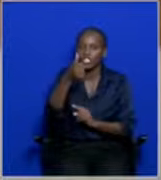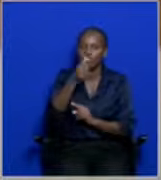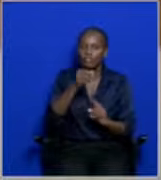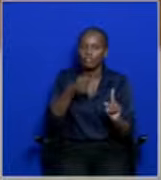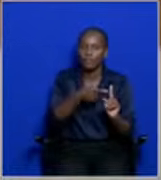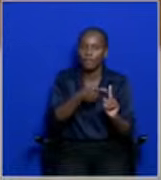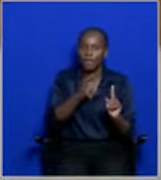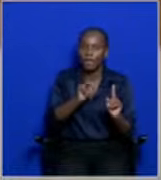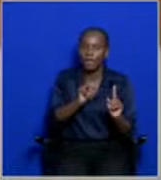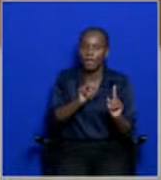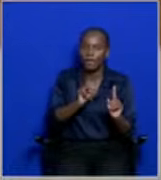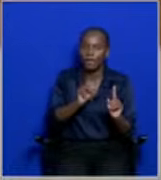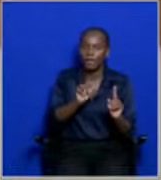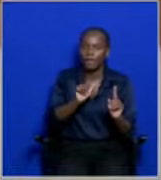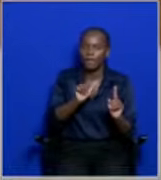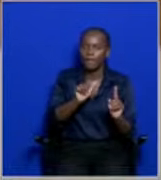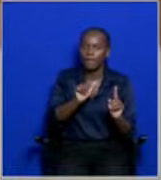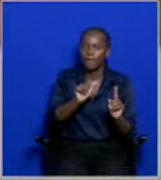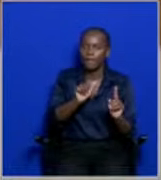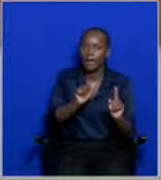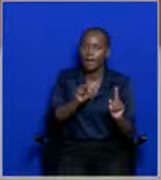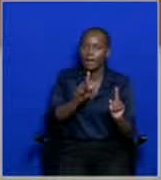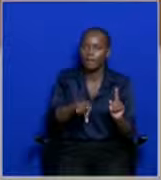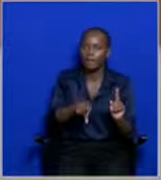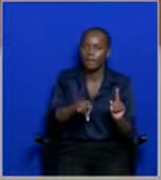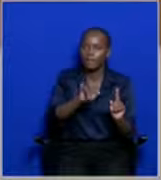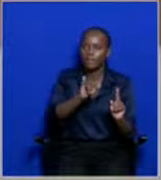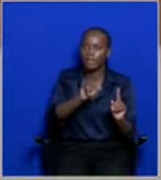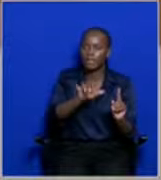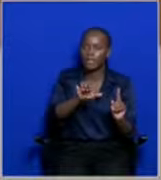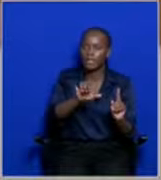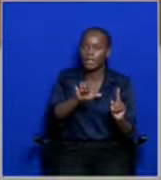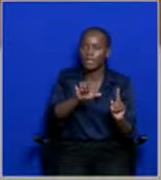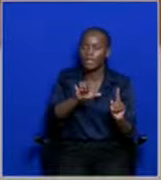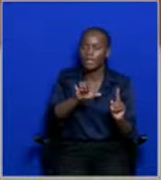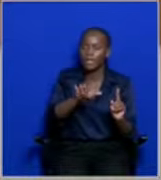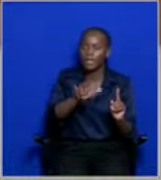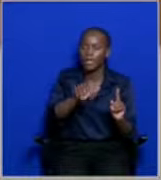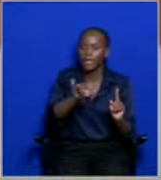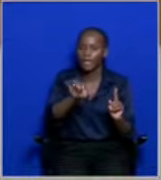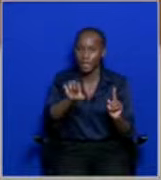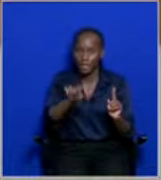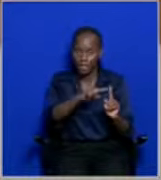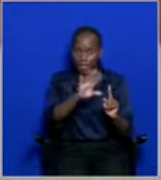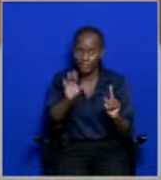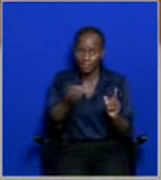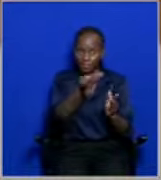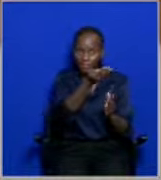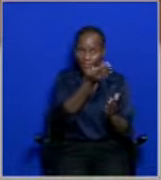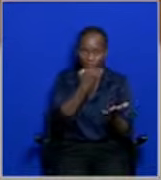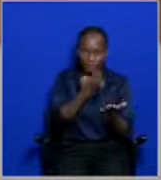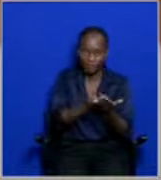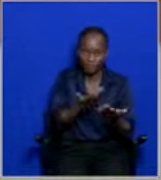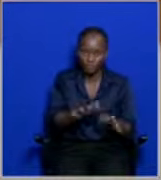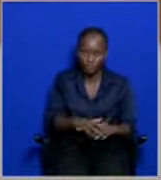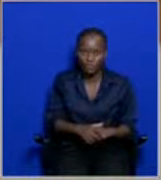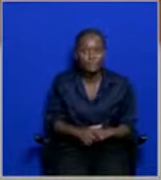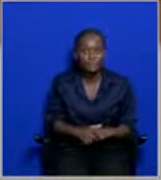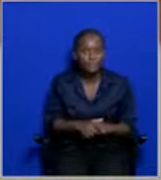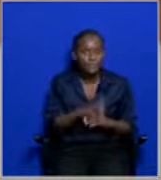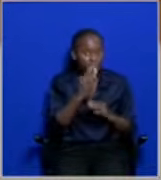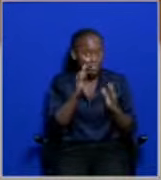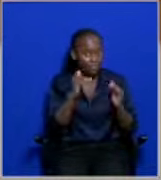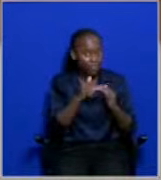So is it fair to conclude that on the basis of that letter of demand, which is very